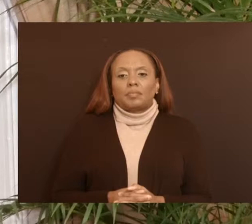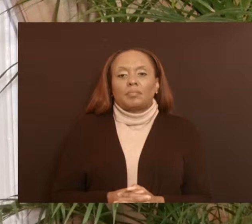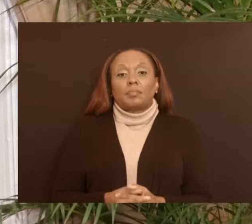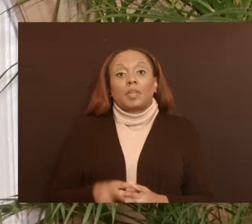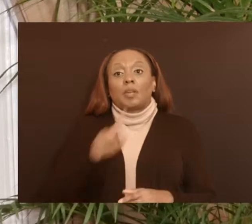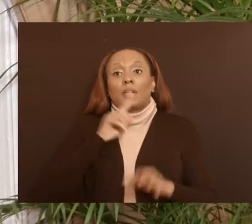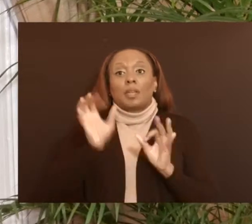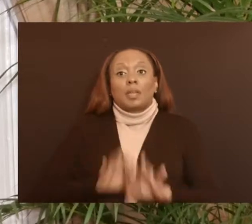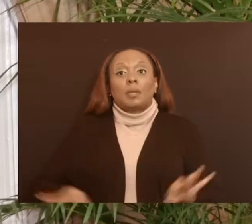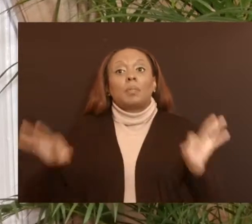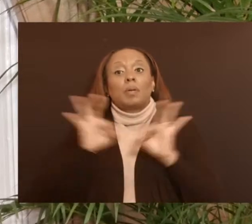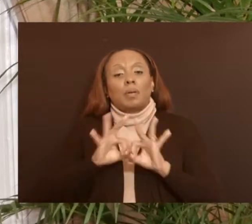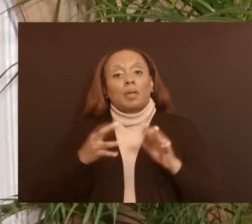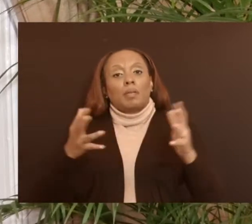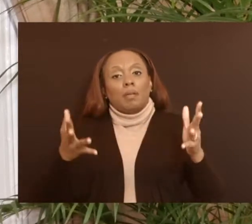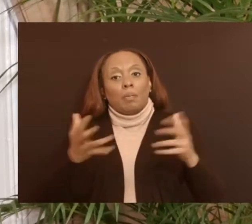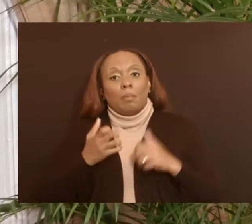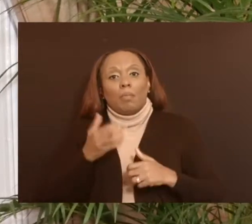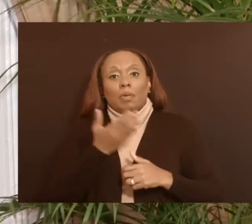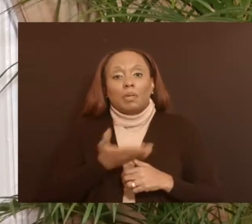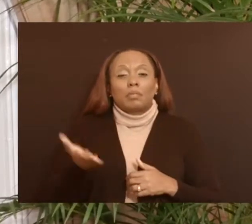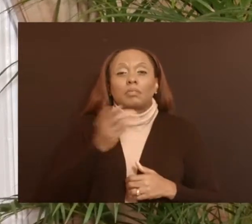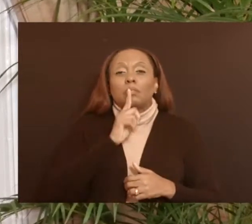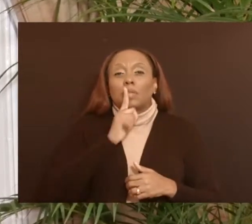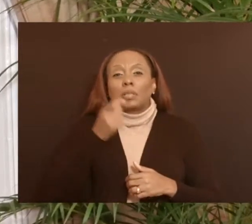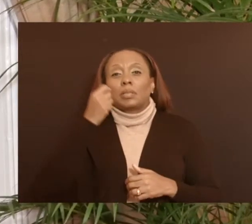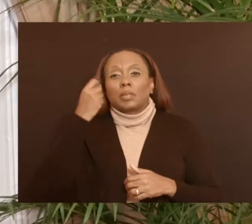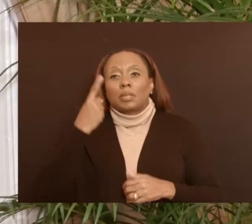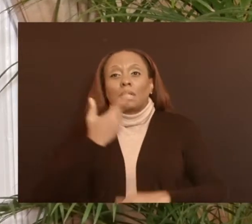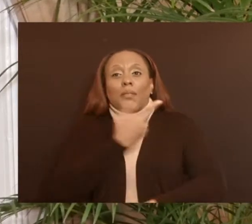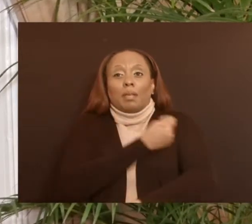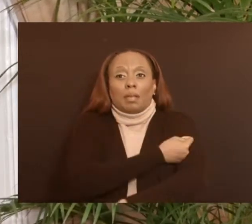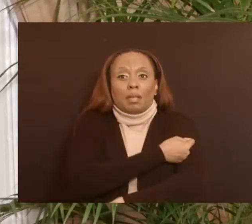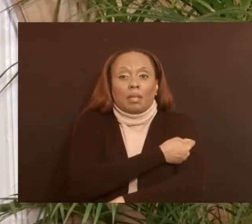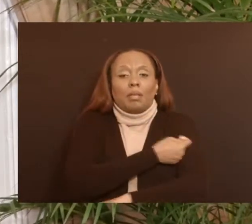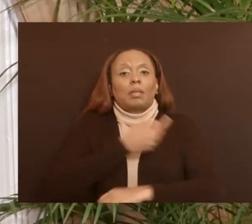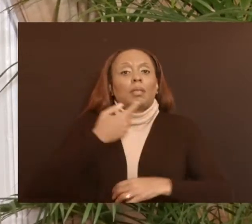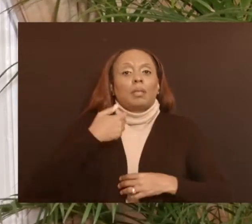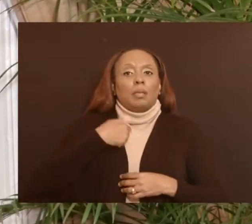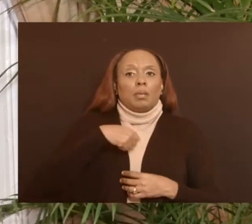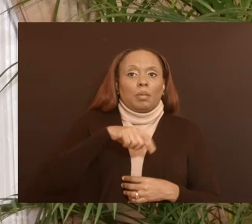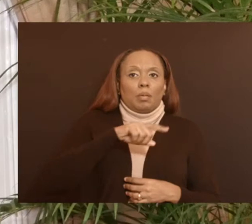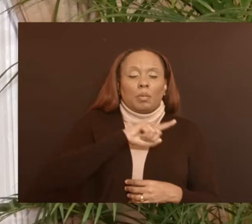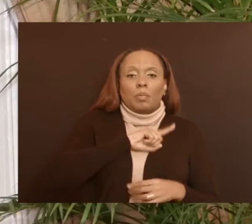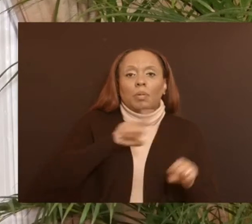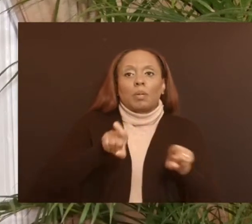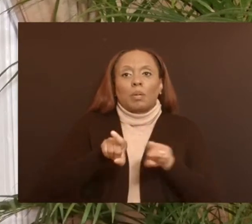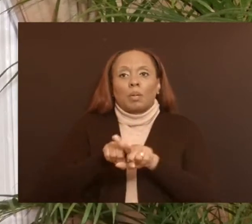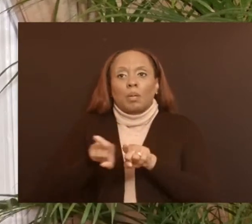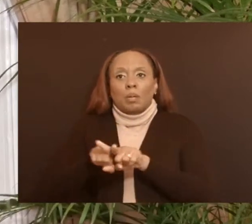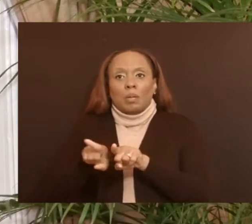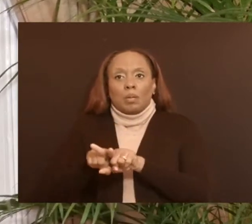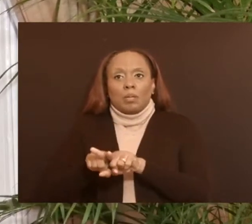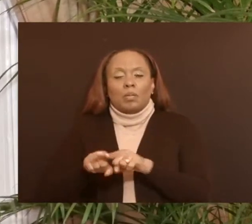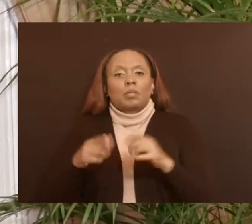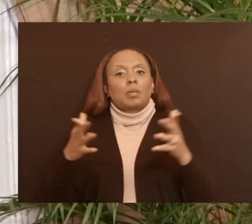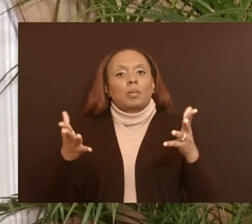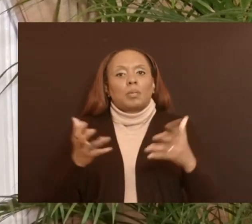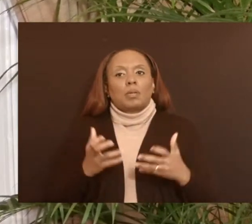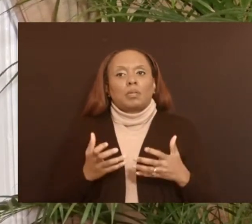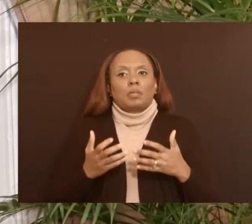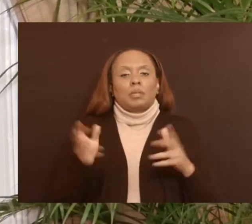At this point in time, we are also looking to increase the lot of persons who are vaccinated in the younger age